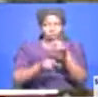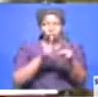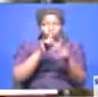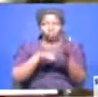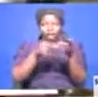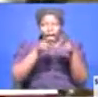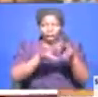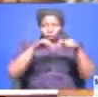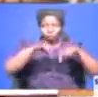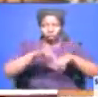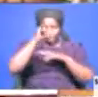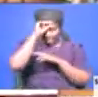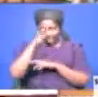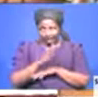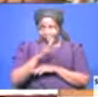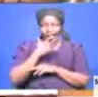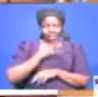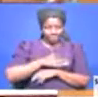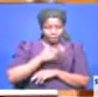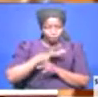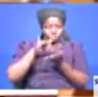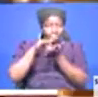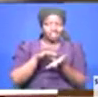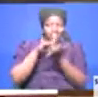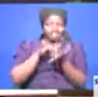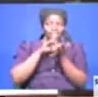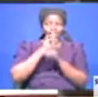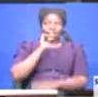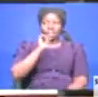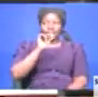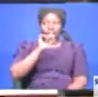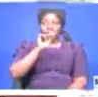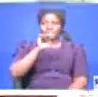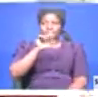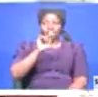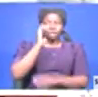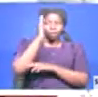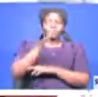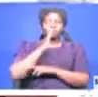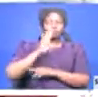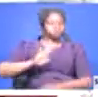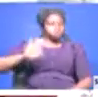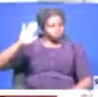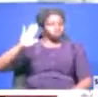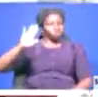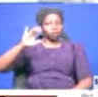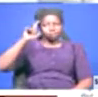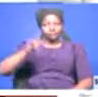Samburu Jonathan Lati Lelelit alisisitiza kwamba Agnes Wambui hataapishwa kuwa mwakilishi wadi. A few of our